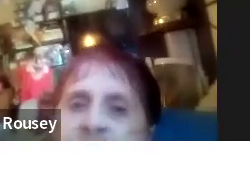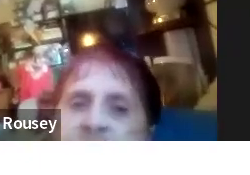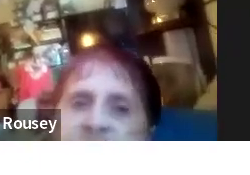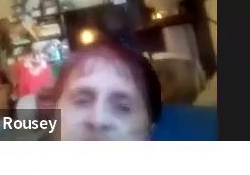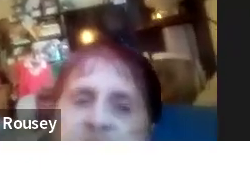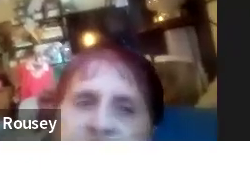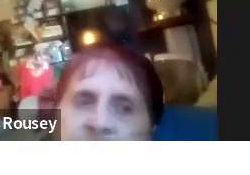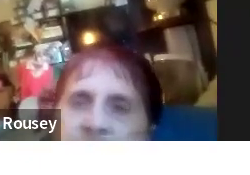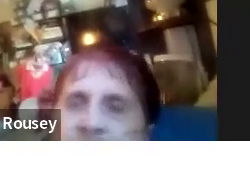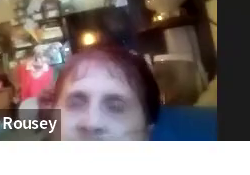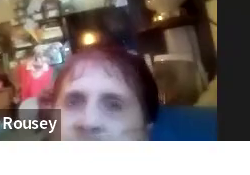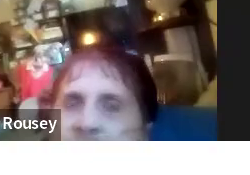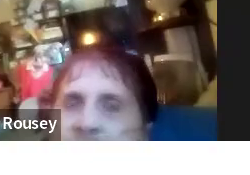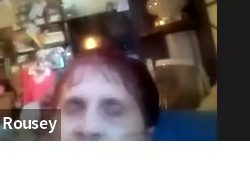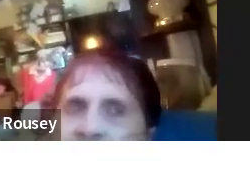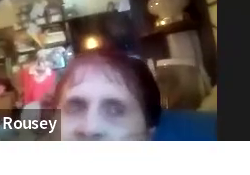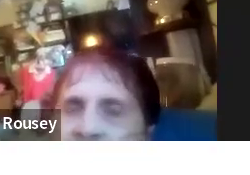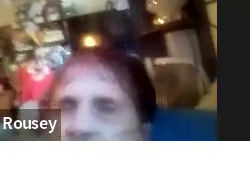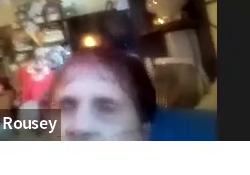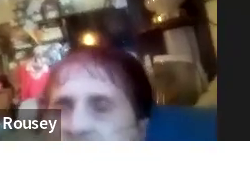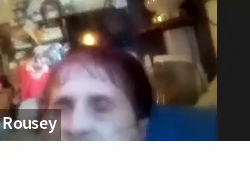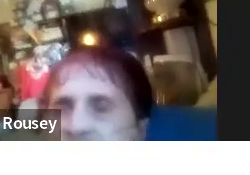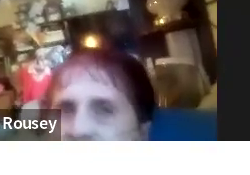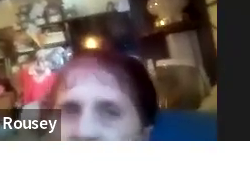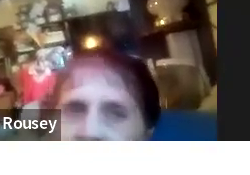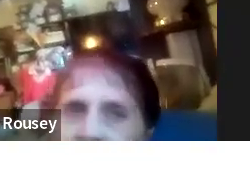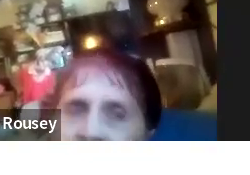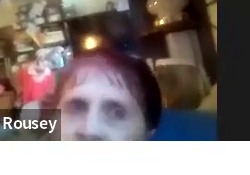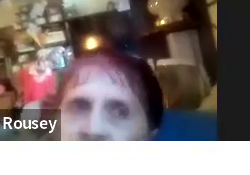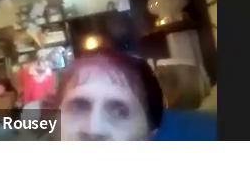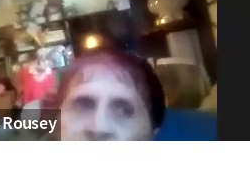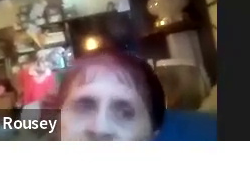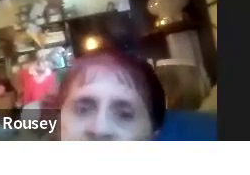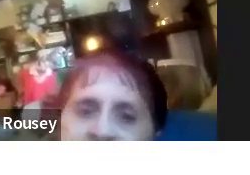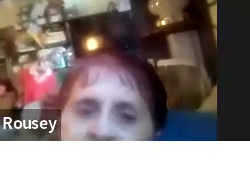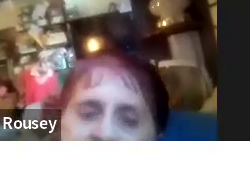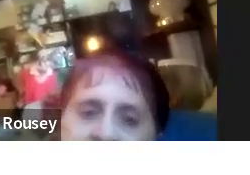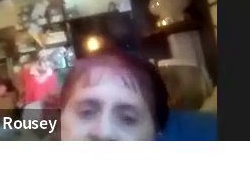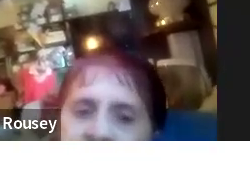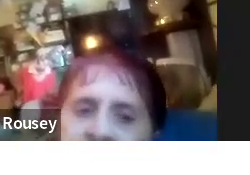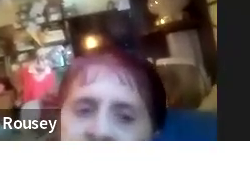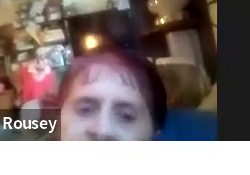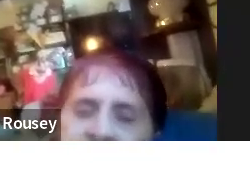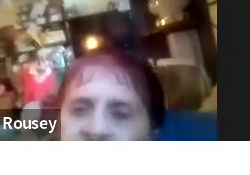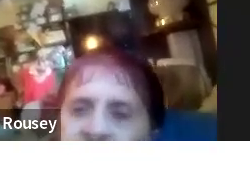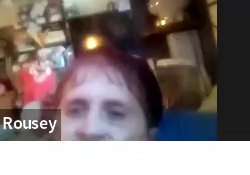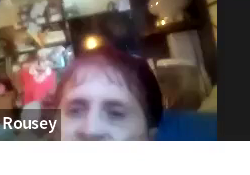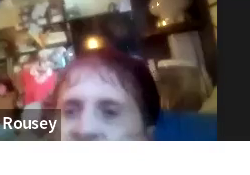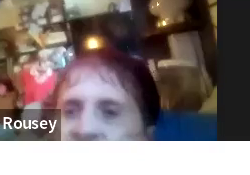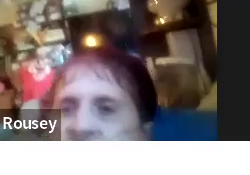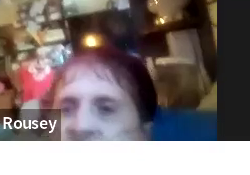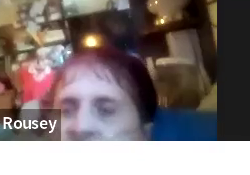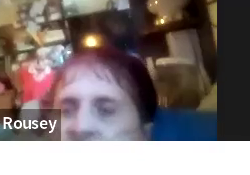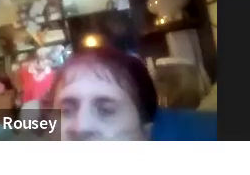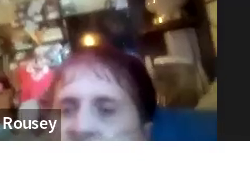online presence, but maybe that we could refer to a commercial on local access or something